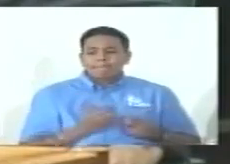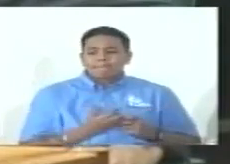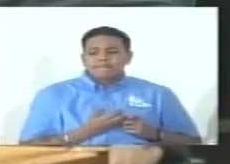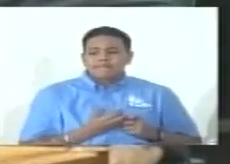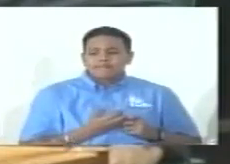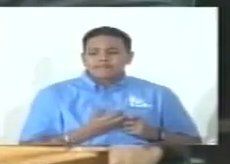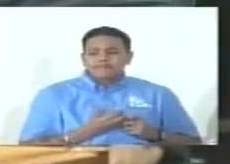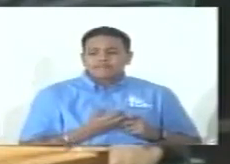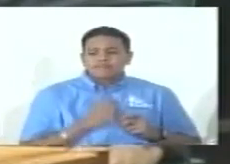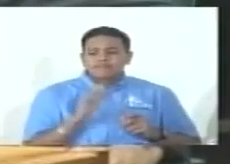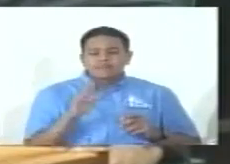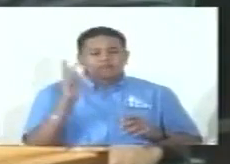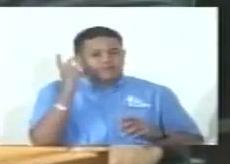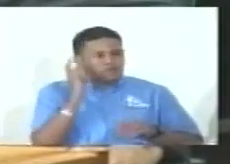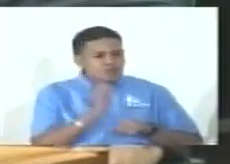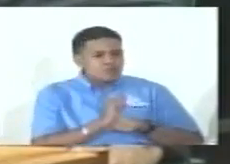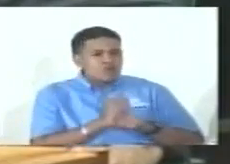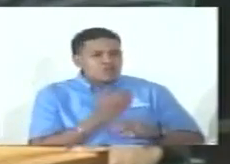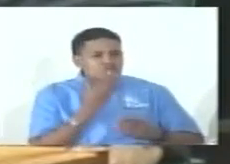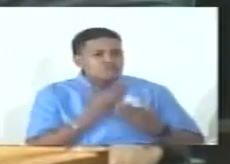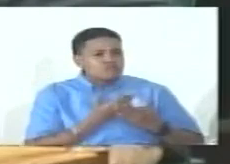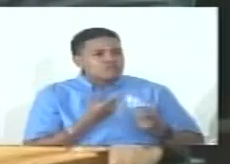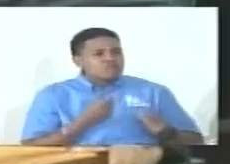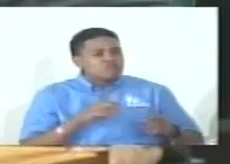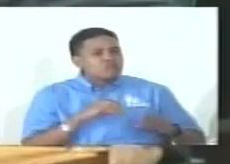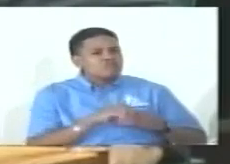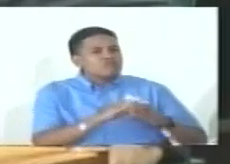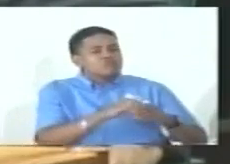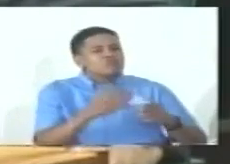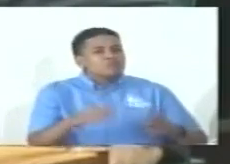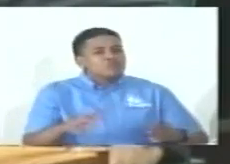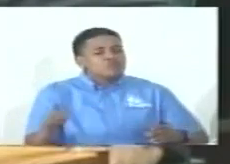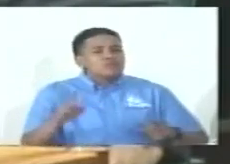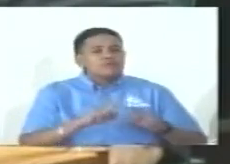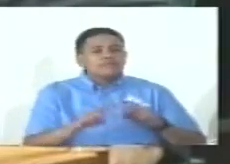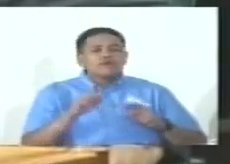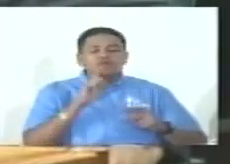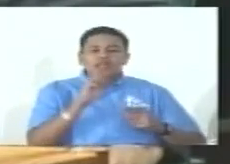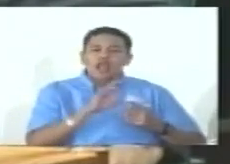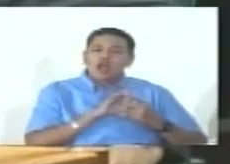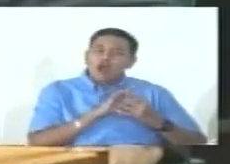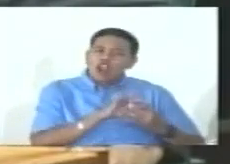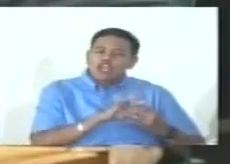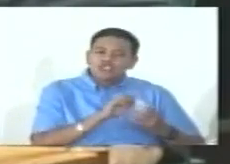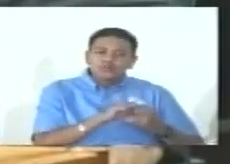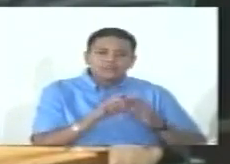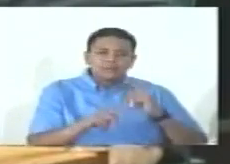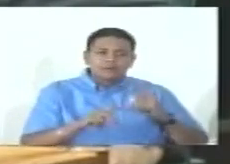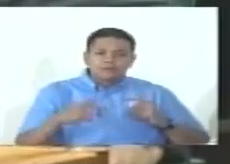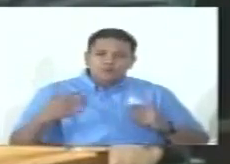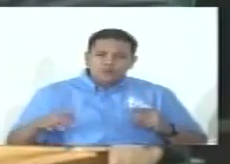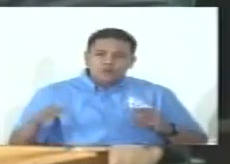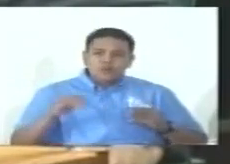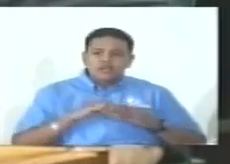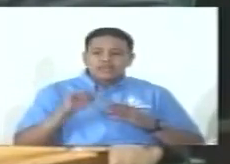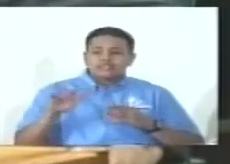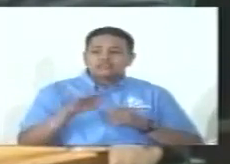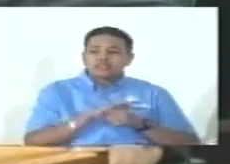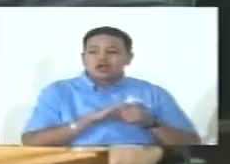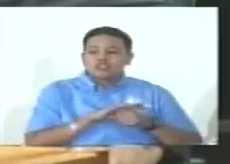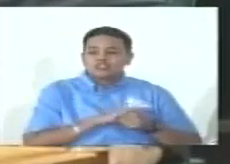plied his political trade, but just how much of a connection he'd built with the people in his